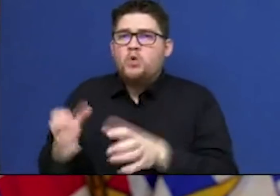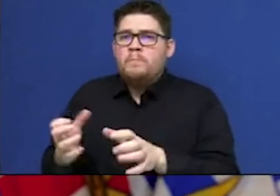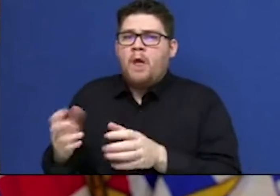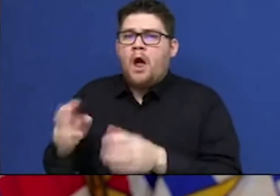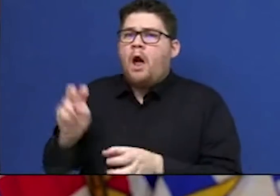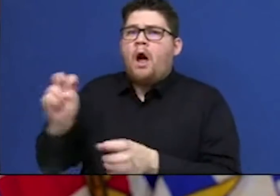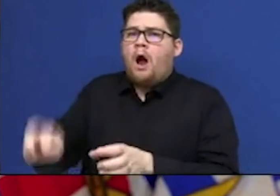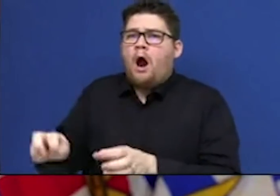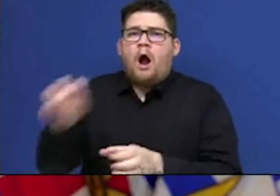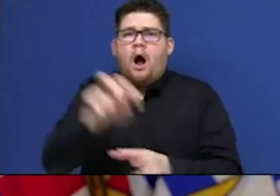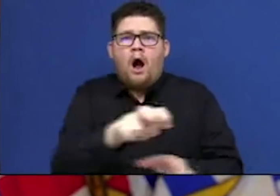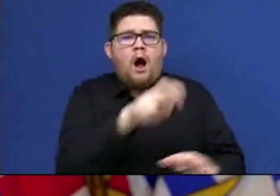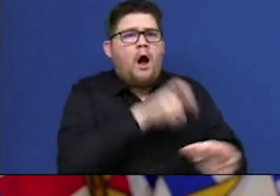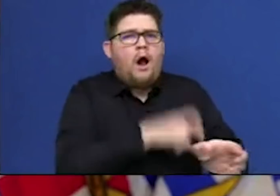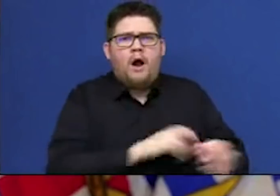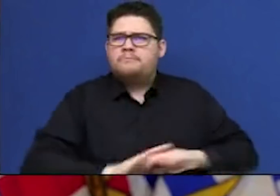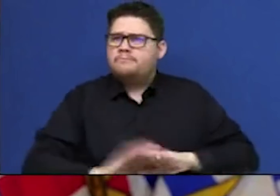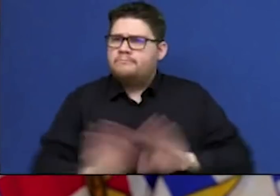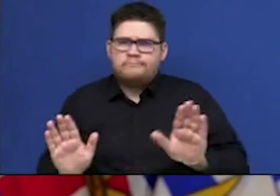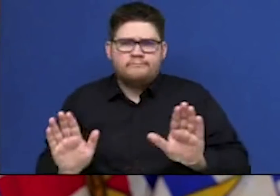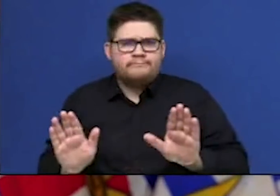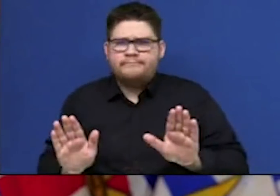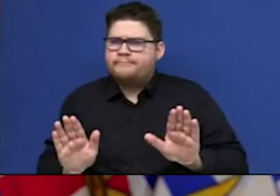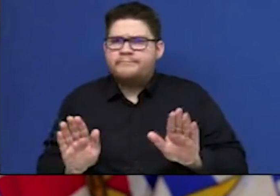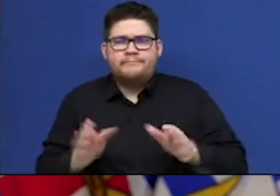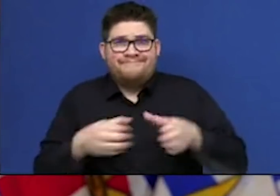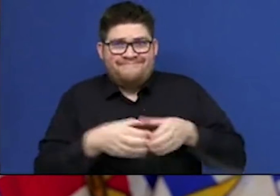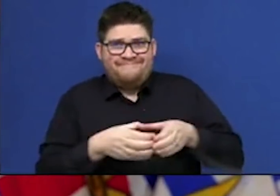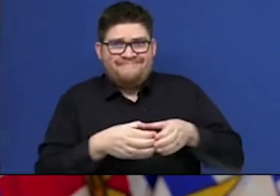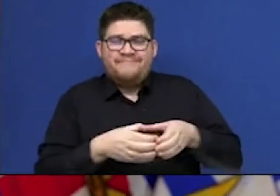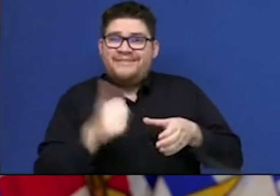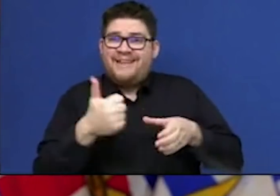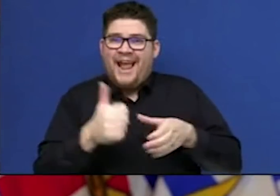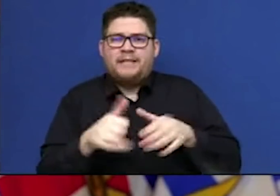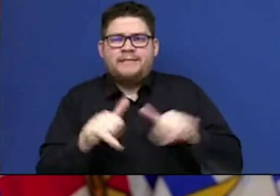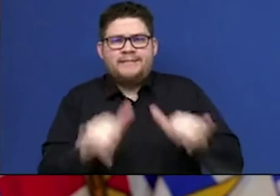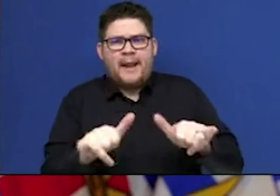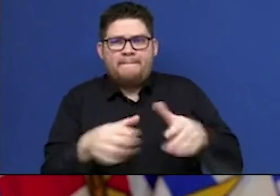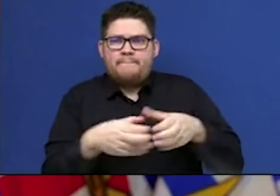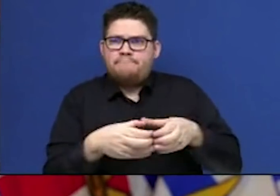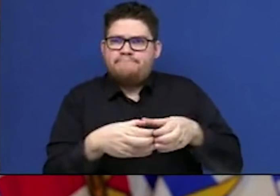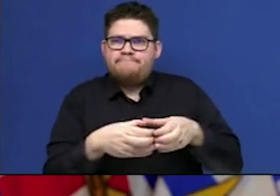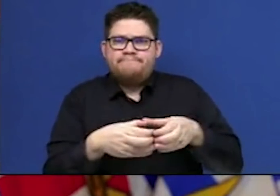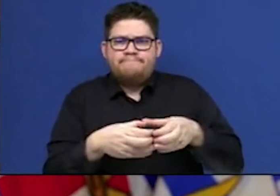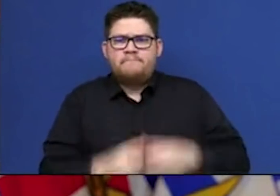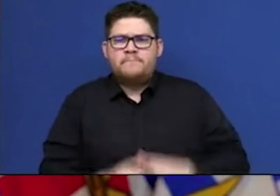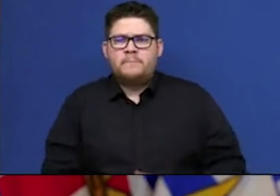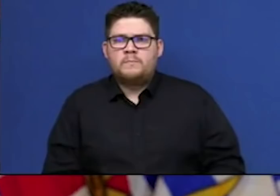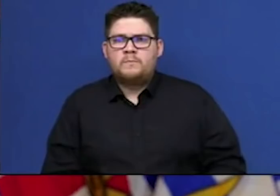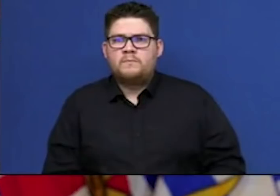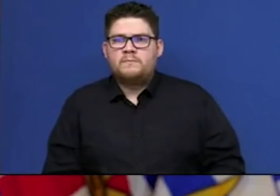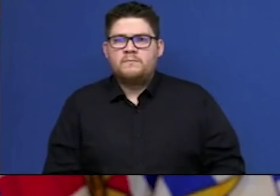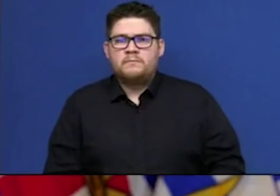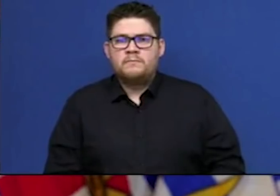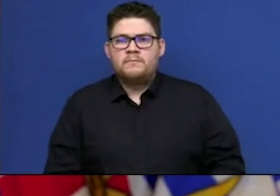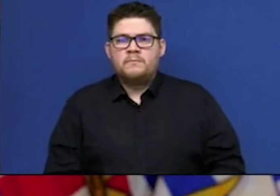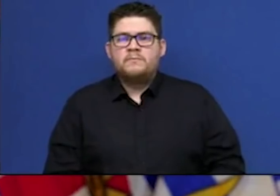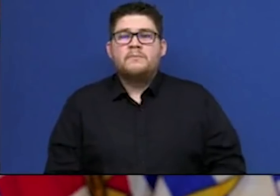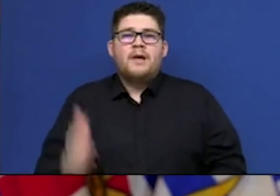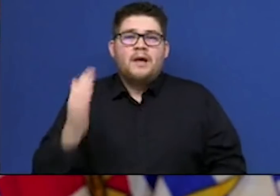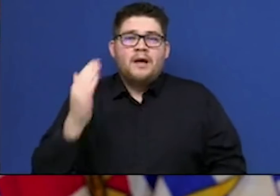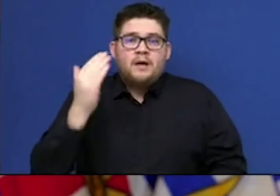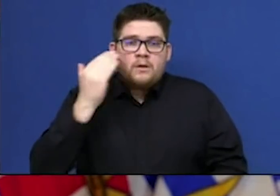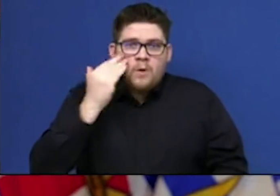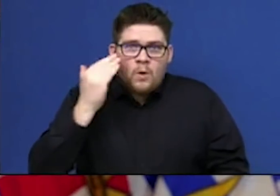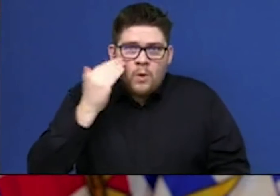can bend that curve. Right now, we have said that we can have groups